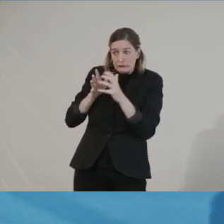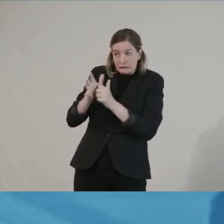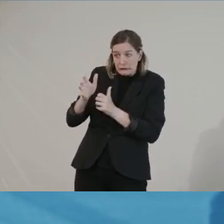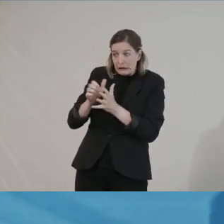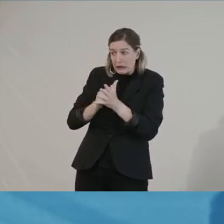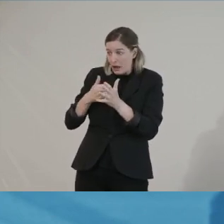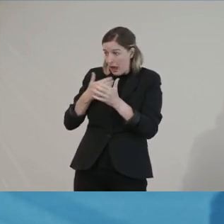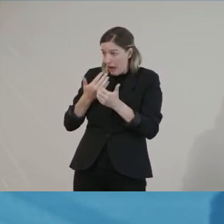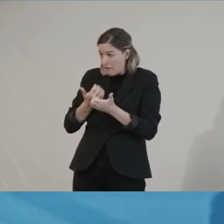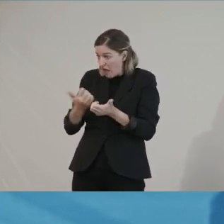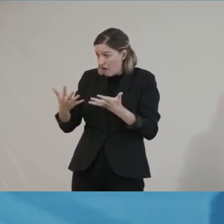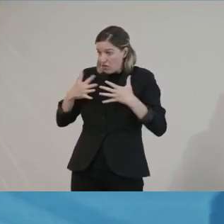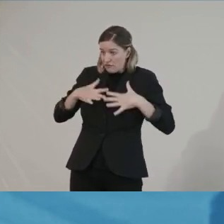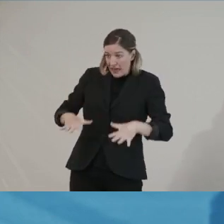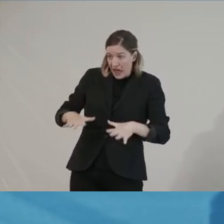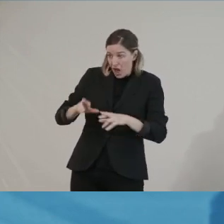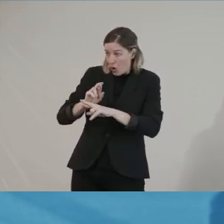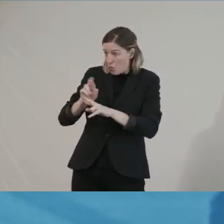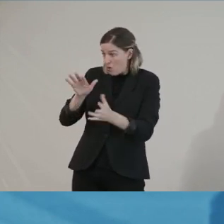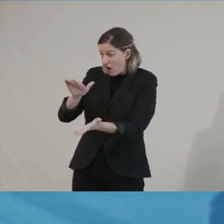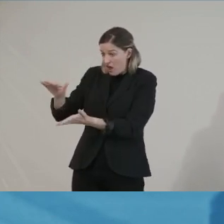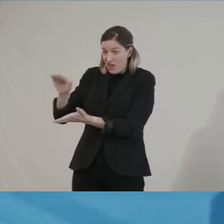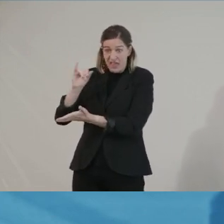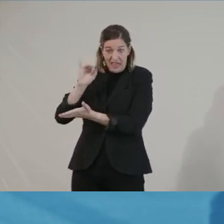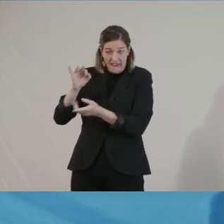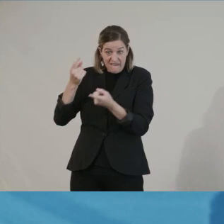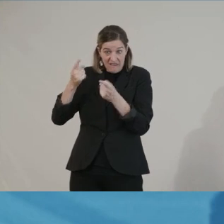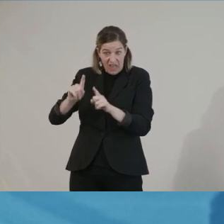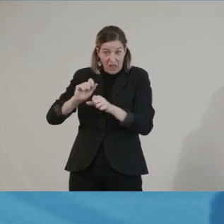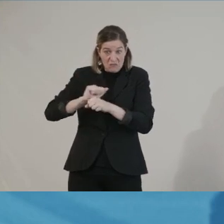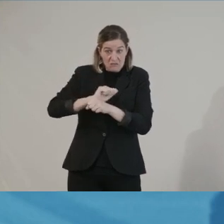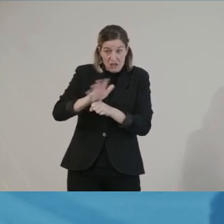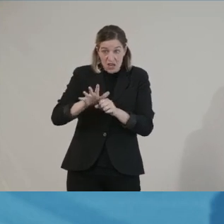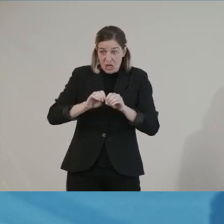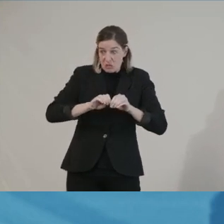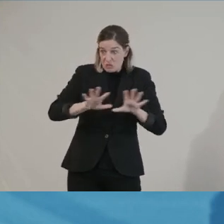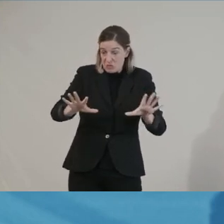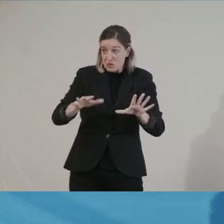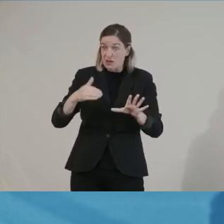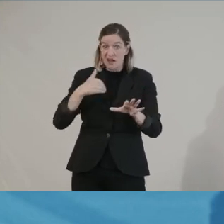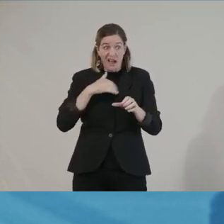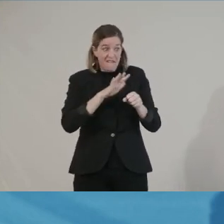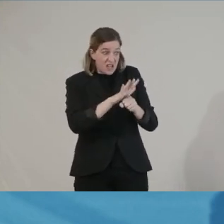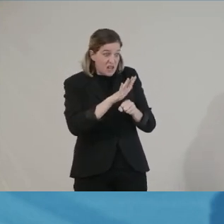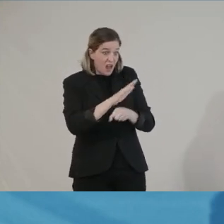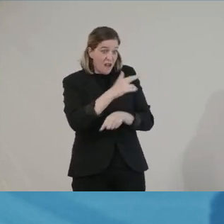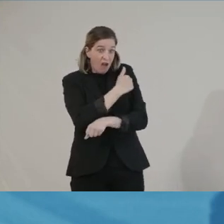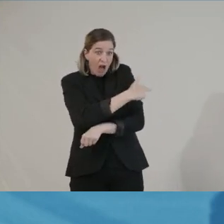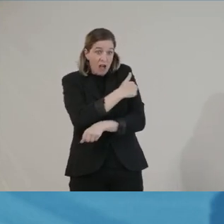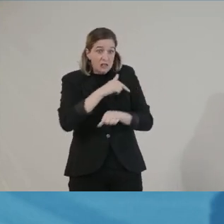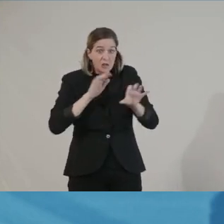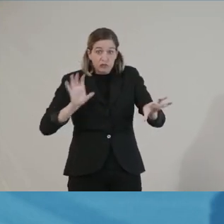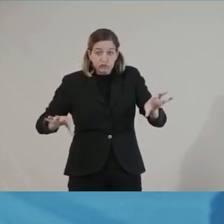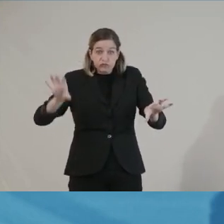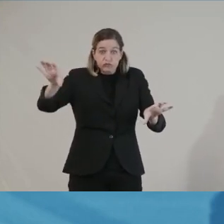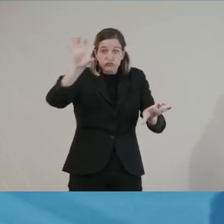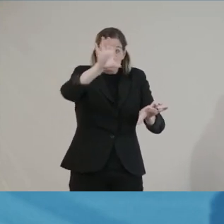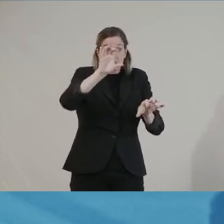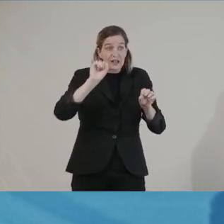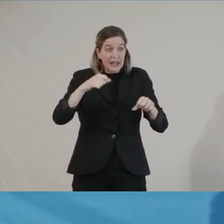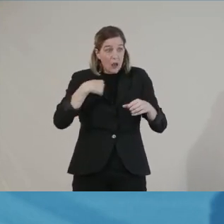required hospitalization, that we could comfort and care for them. If they needed a ventilator, could we do that? If we